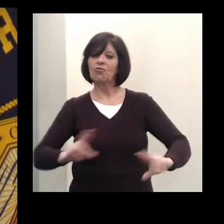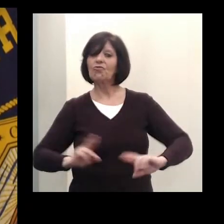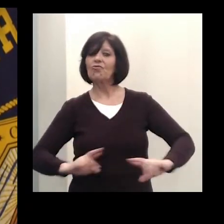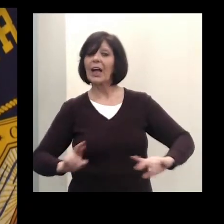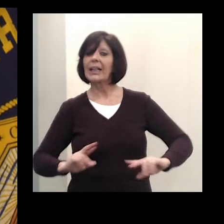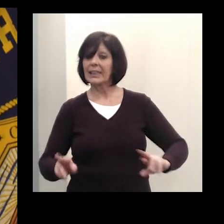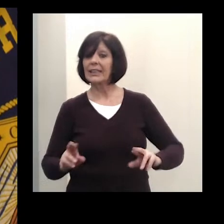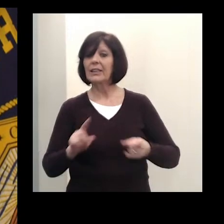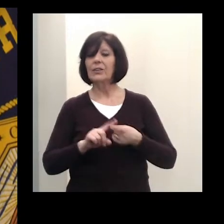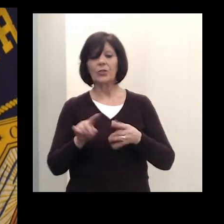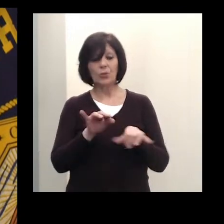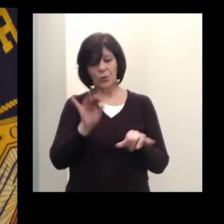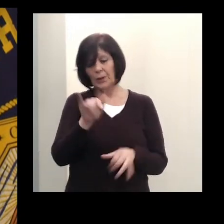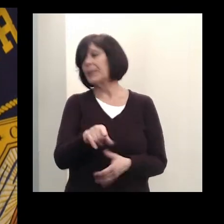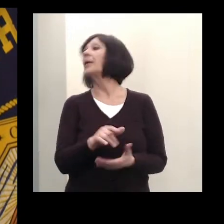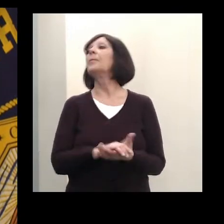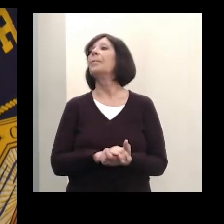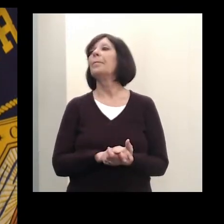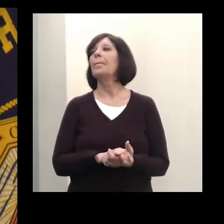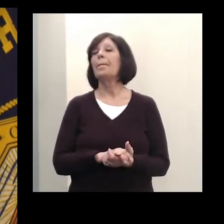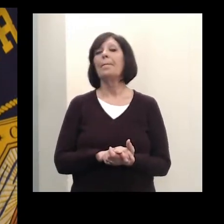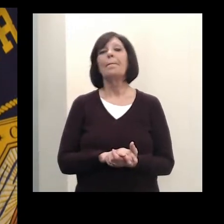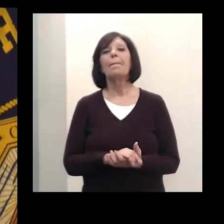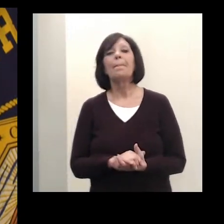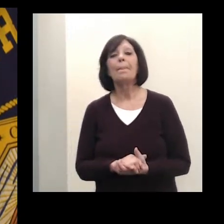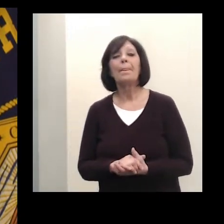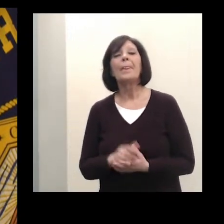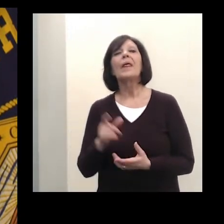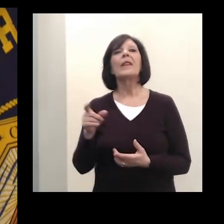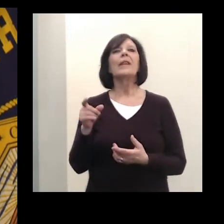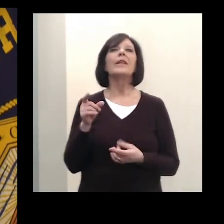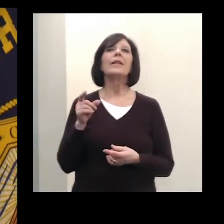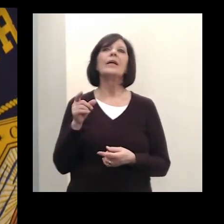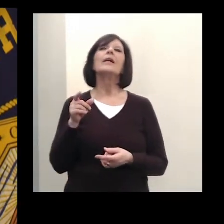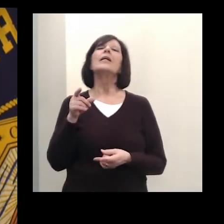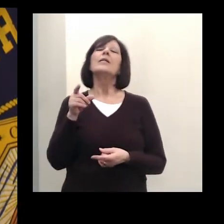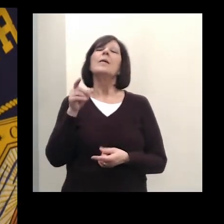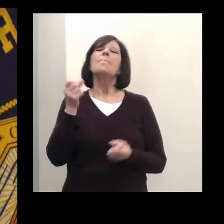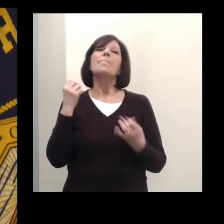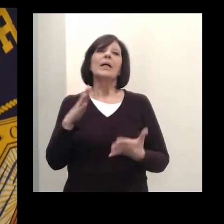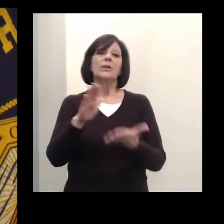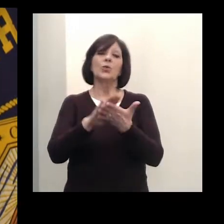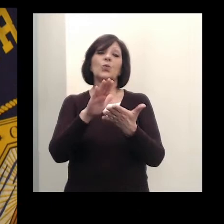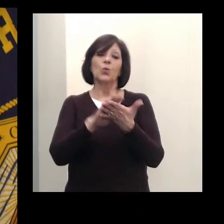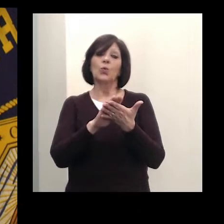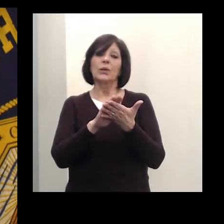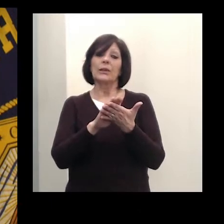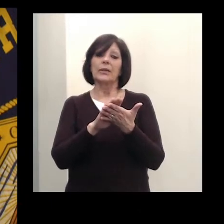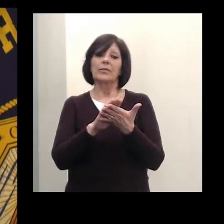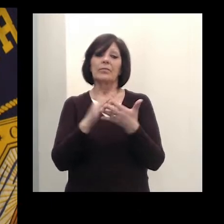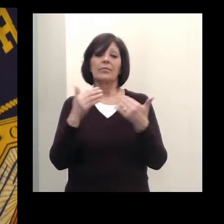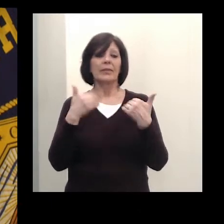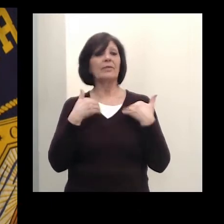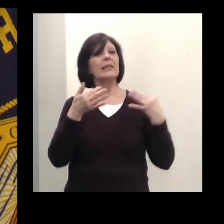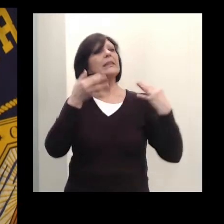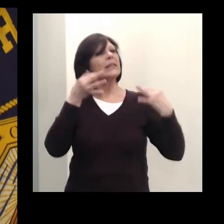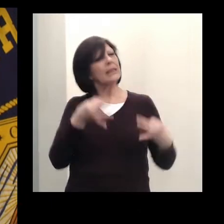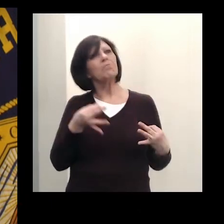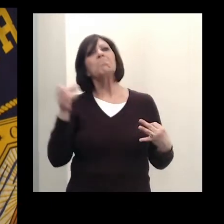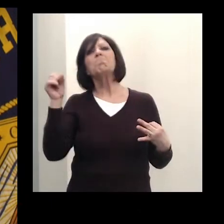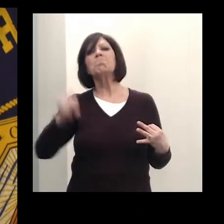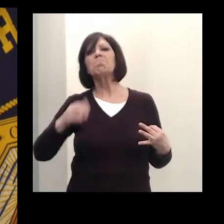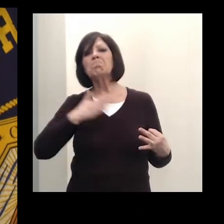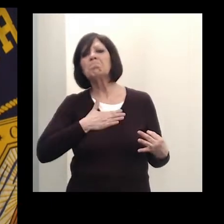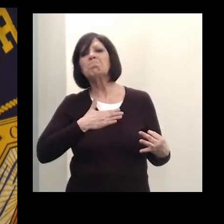in the process of making arrangements to collect their tests. So many schools have decided to participate, and